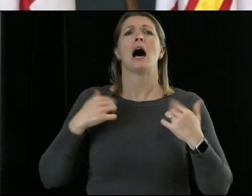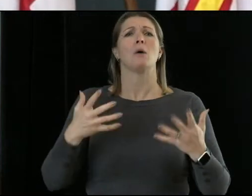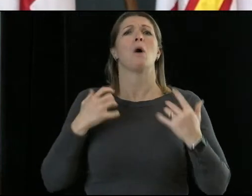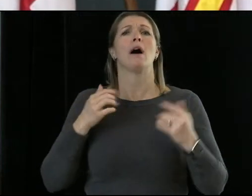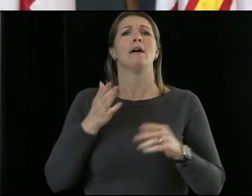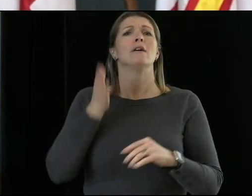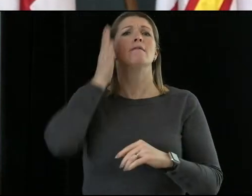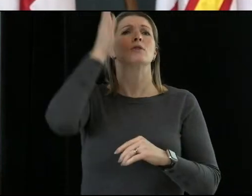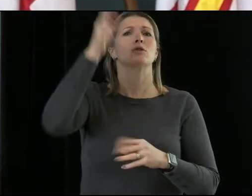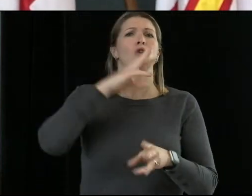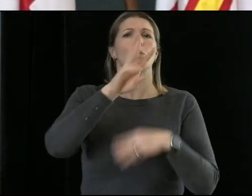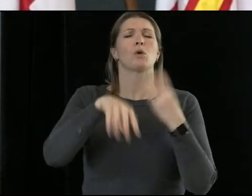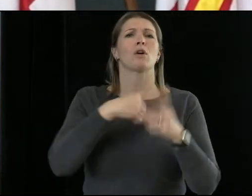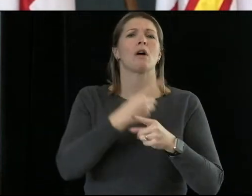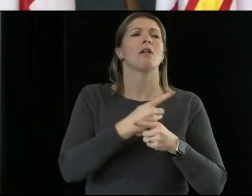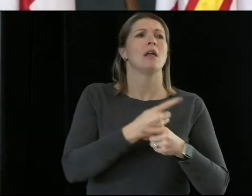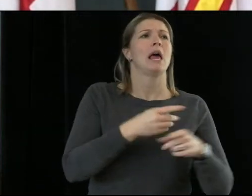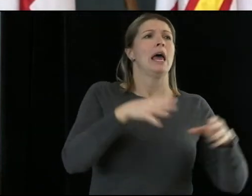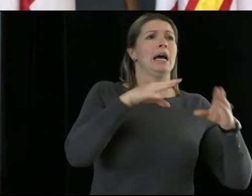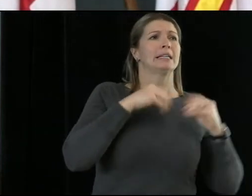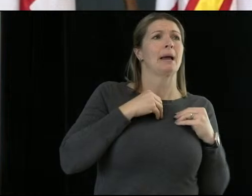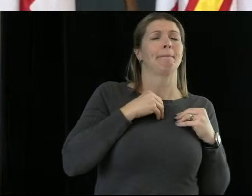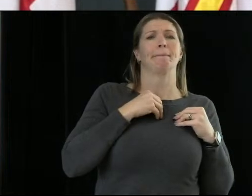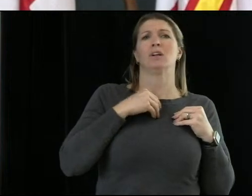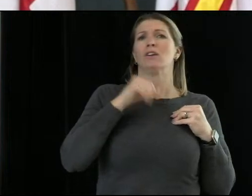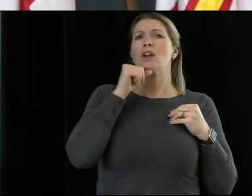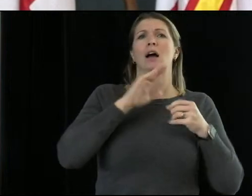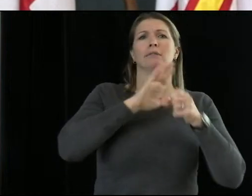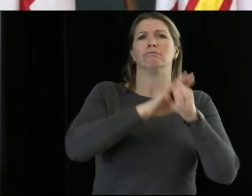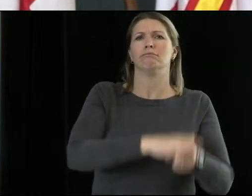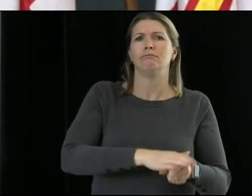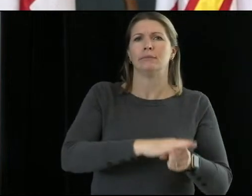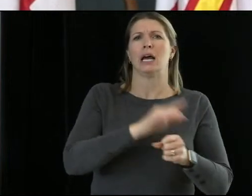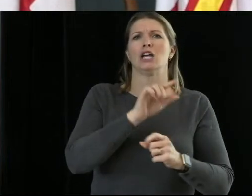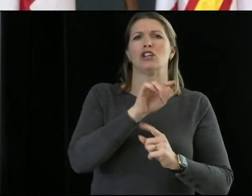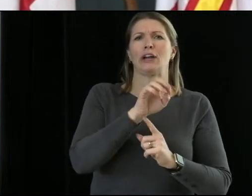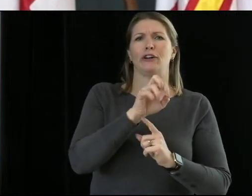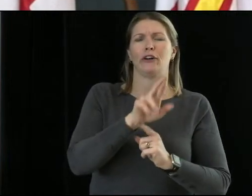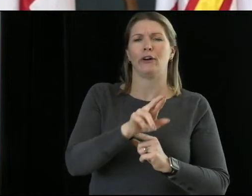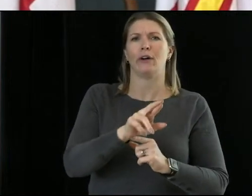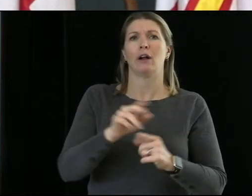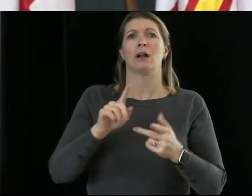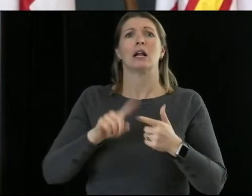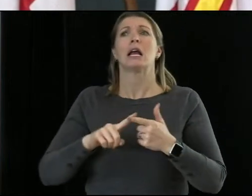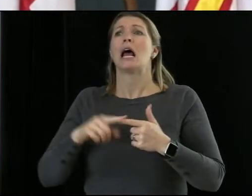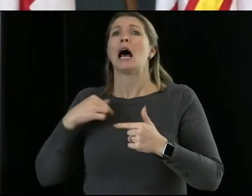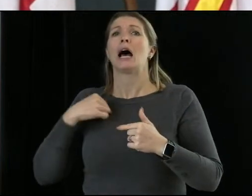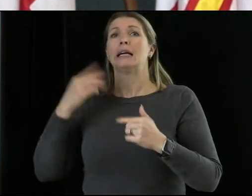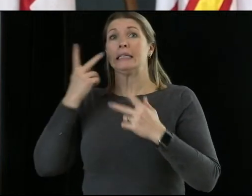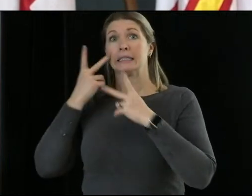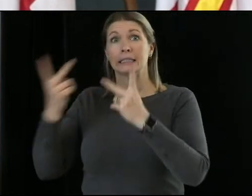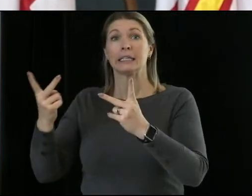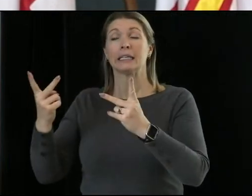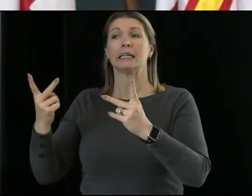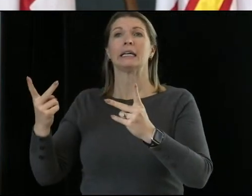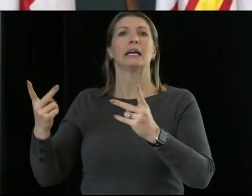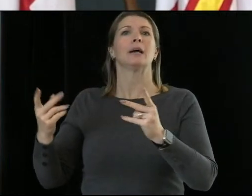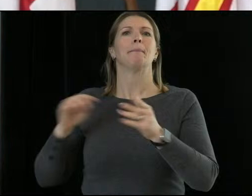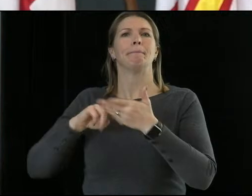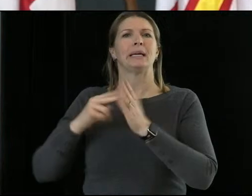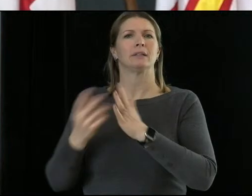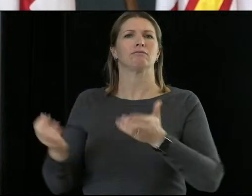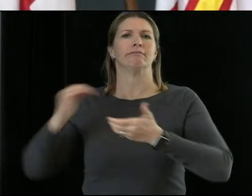are celebrated rather than suppressed, where diversity of our experiences enriches us rather than divides